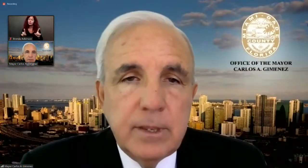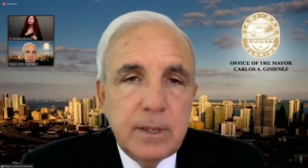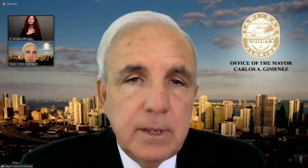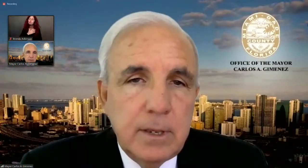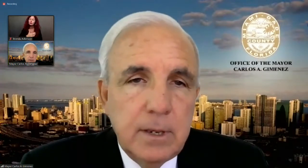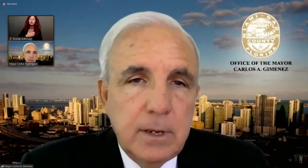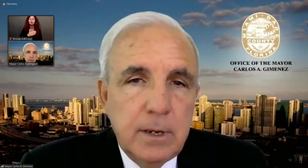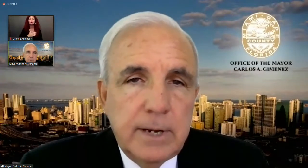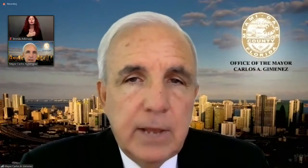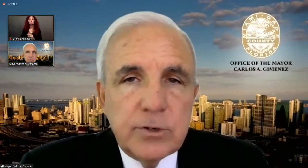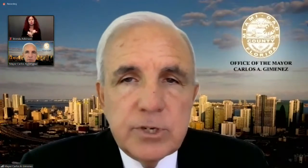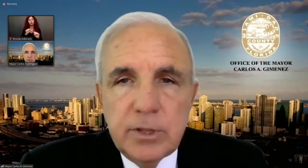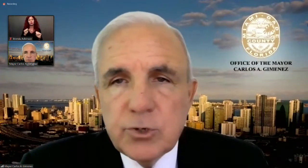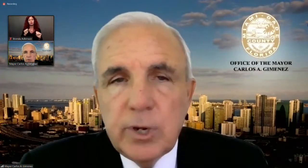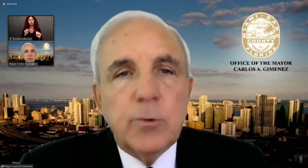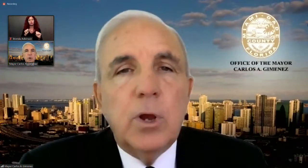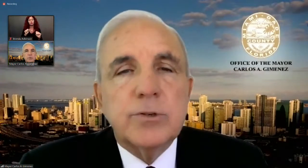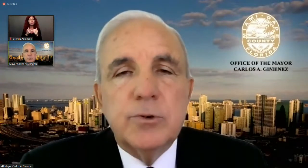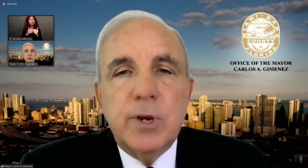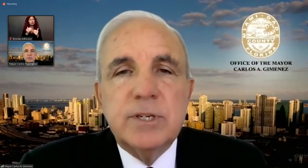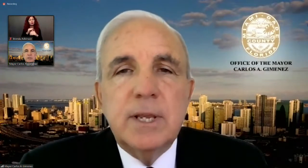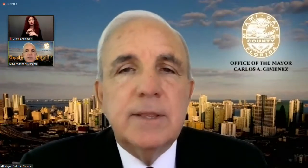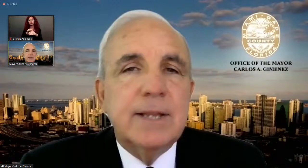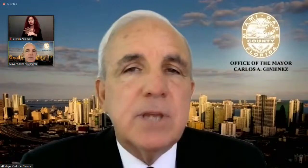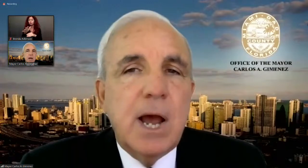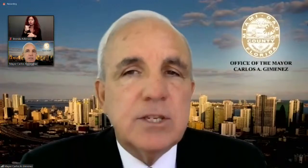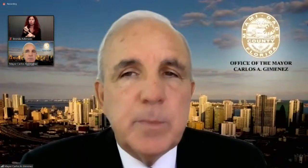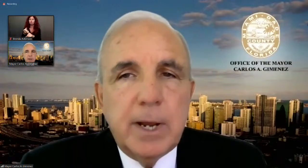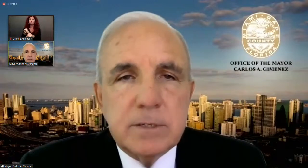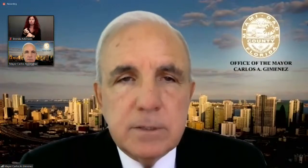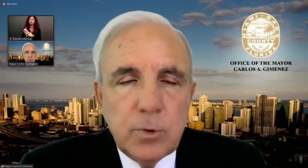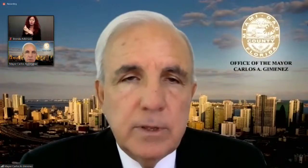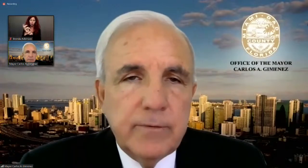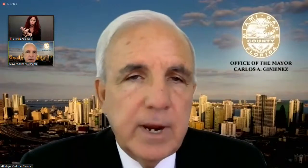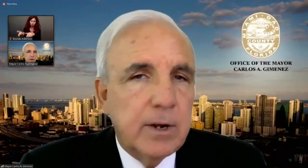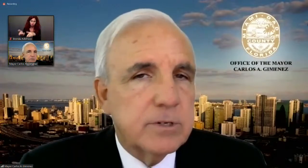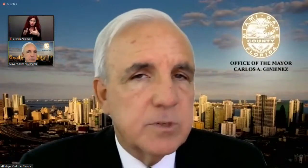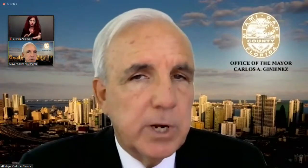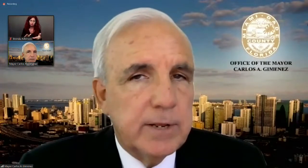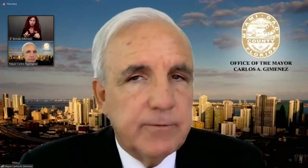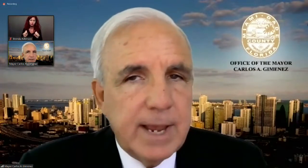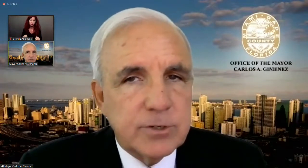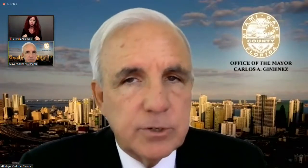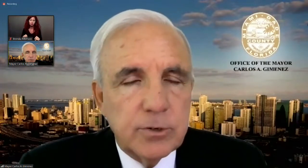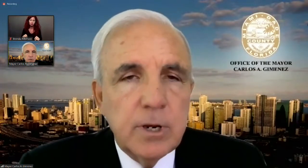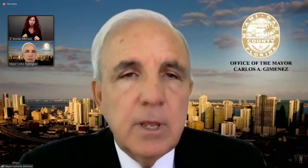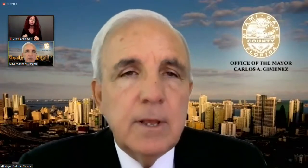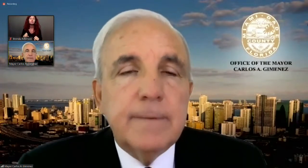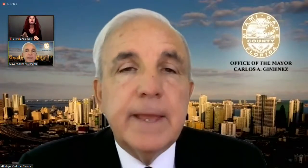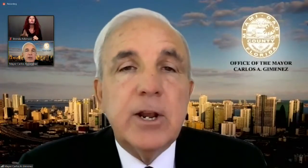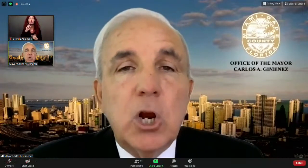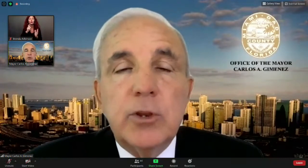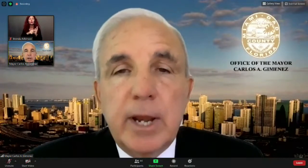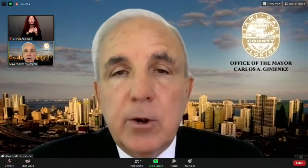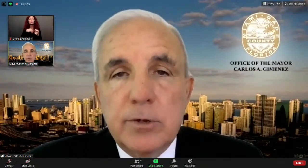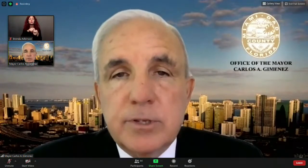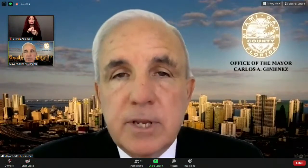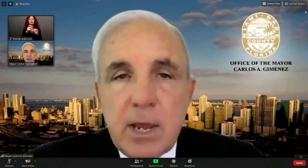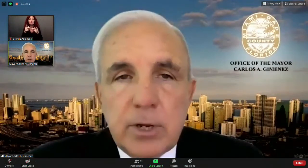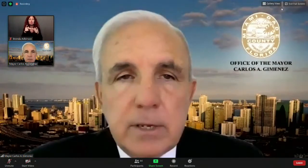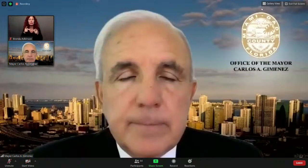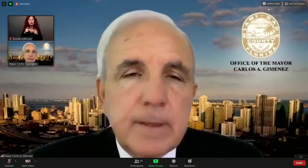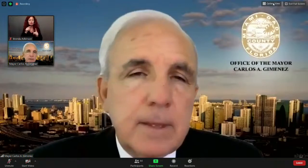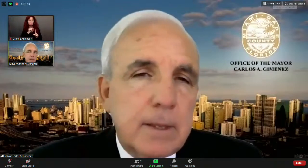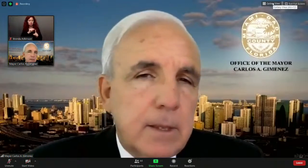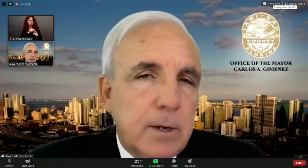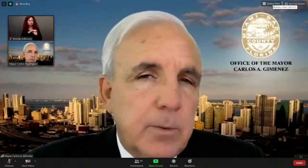death. Now, there's another trend that we're also addressing, and that's hotspots, where the virus is spreading faster than in other areas of the